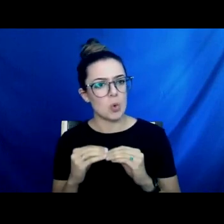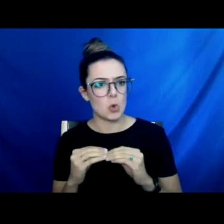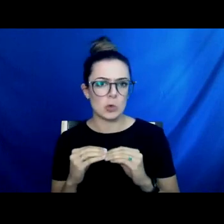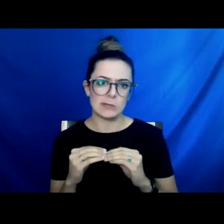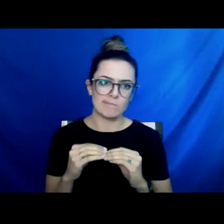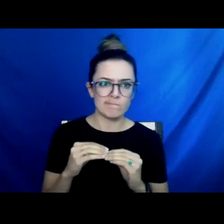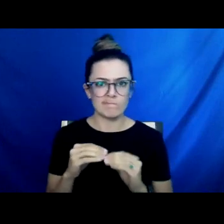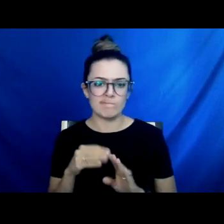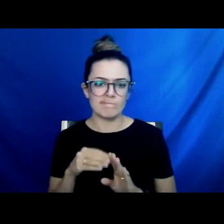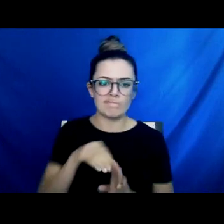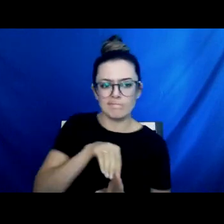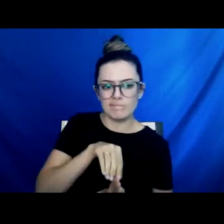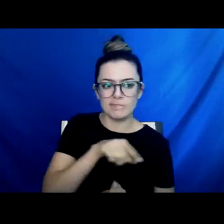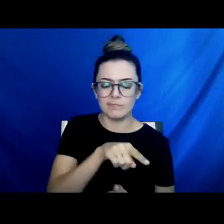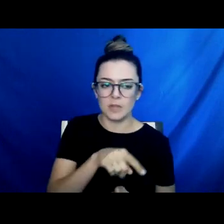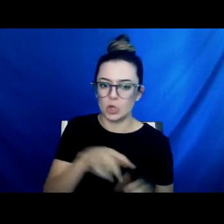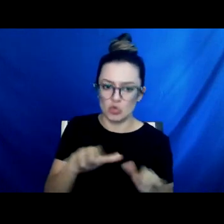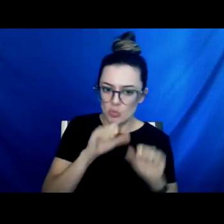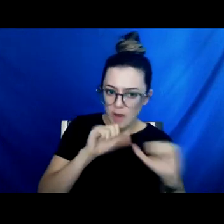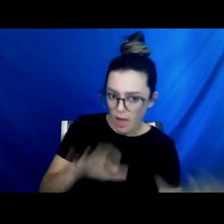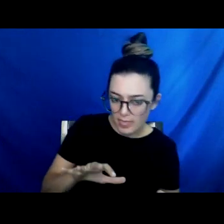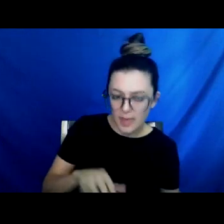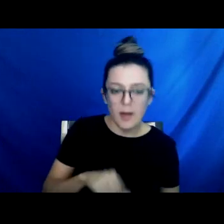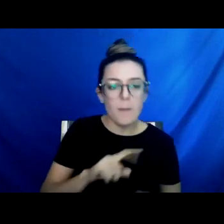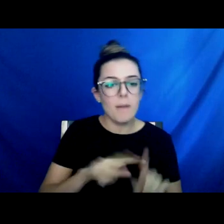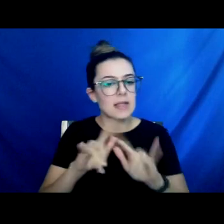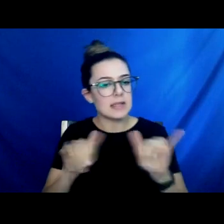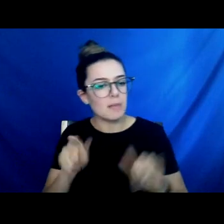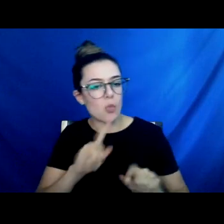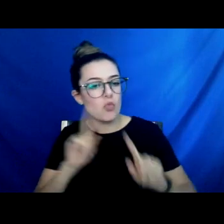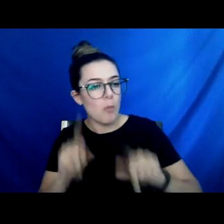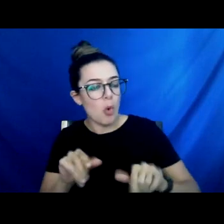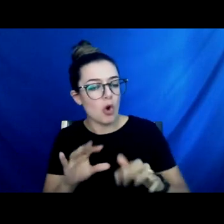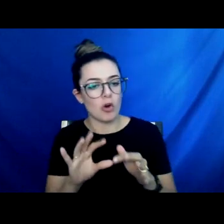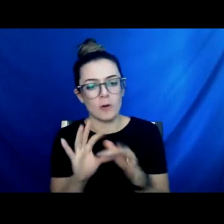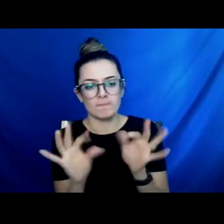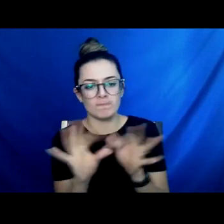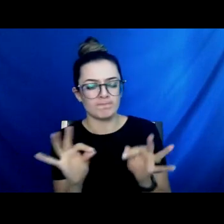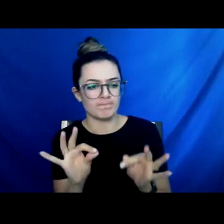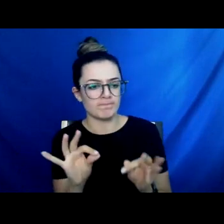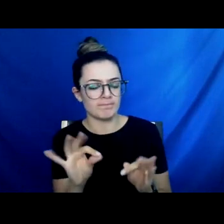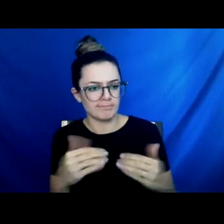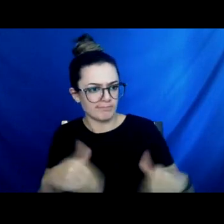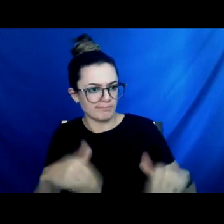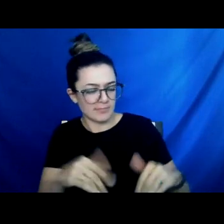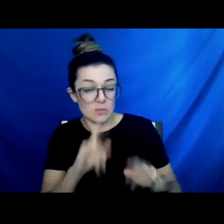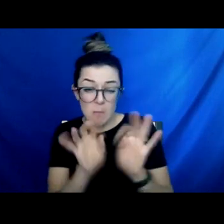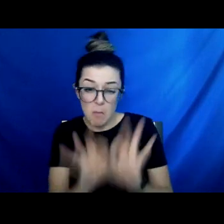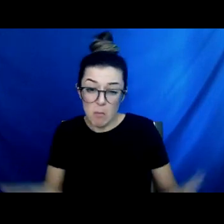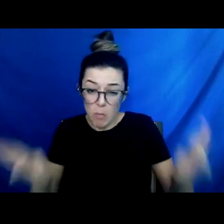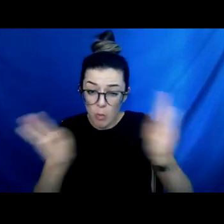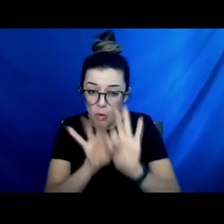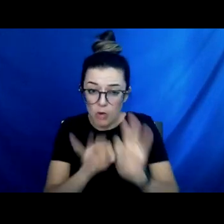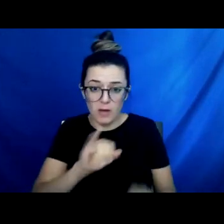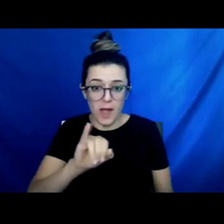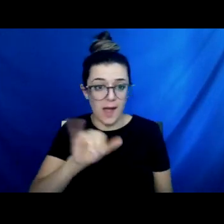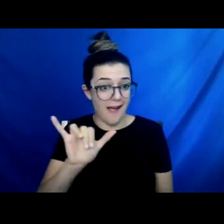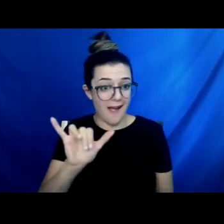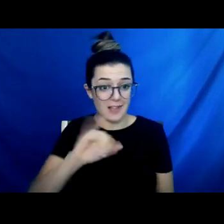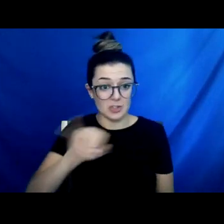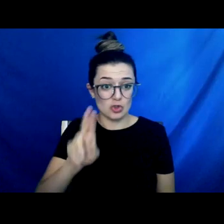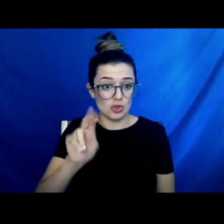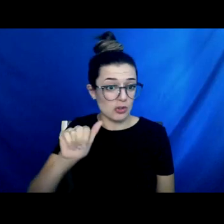But then as my reporter self, I understood his point. It's really important as a journalist to really uncover things, make them real,